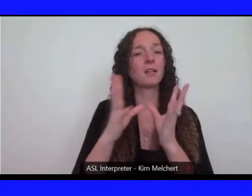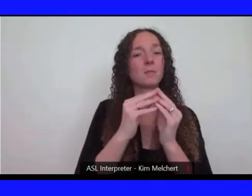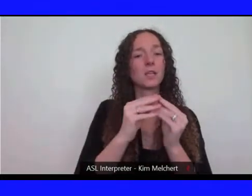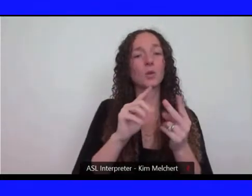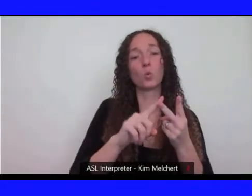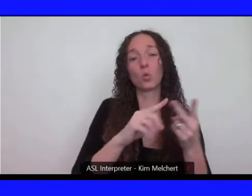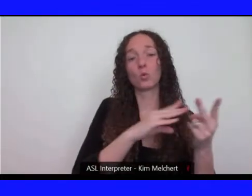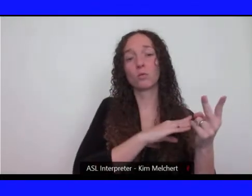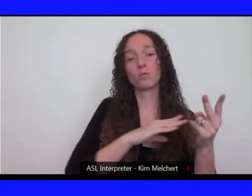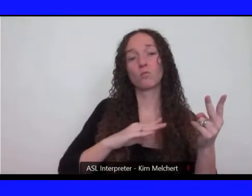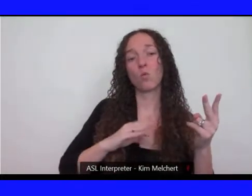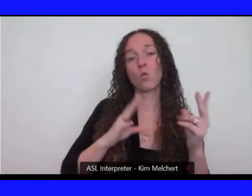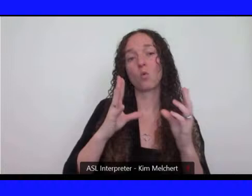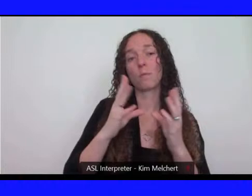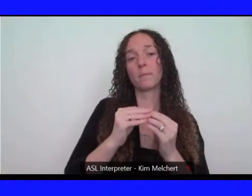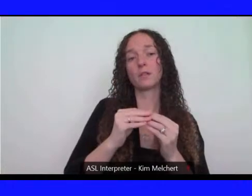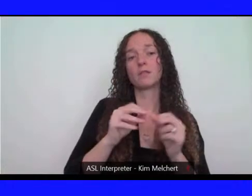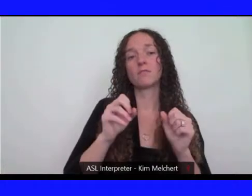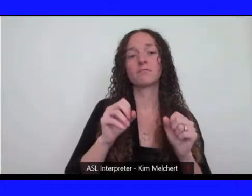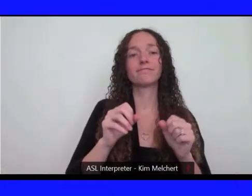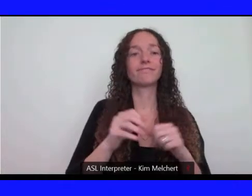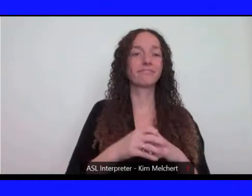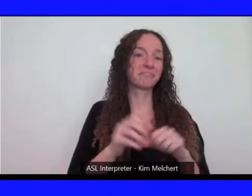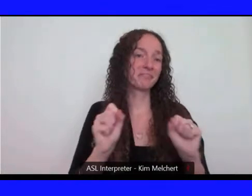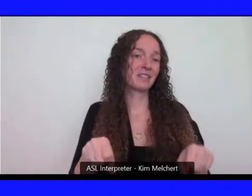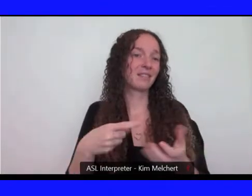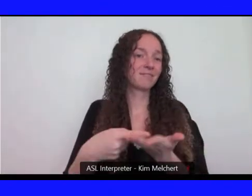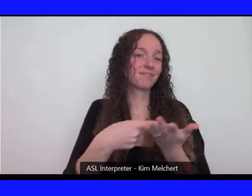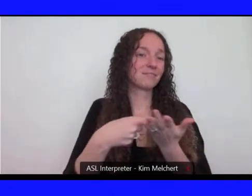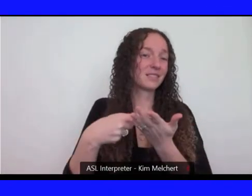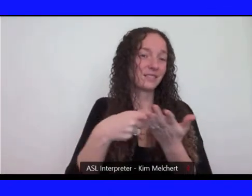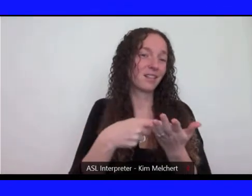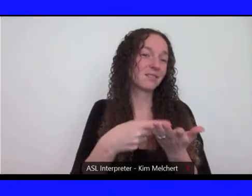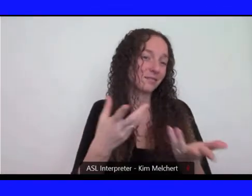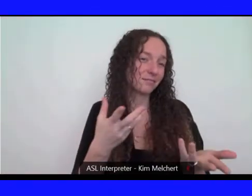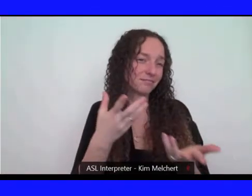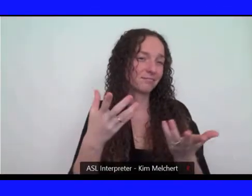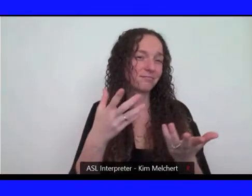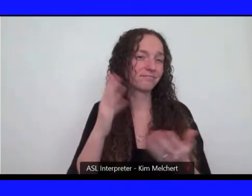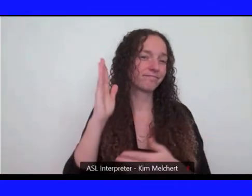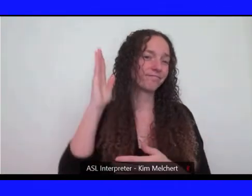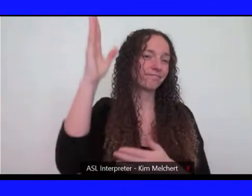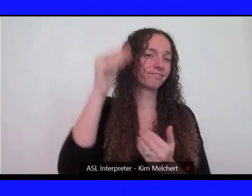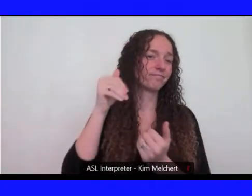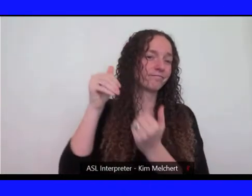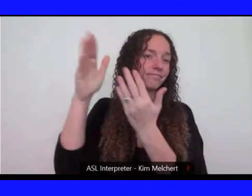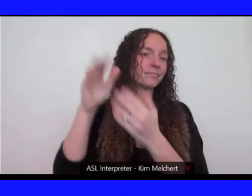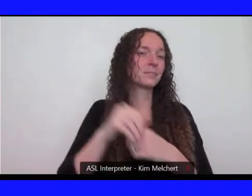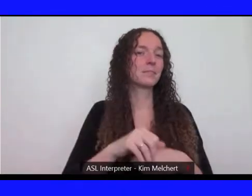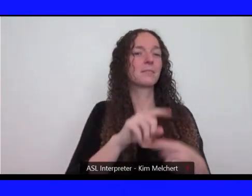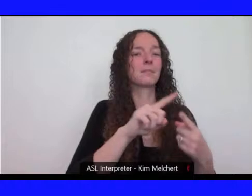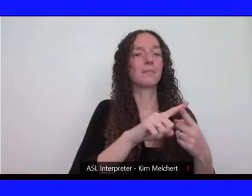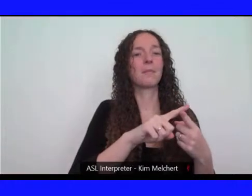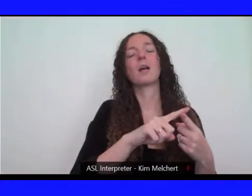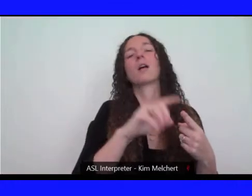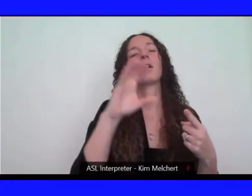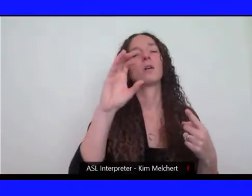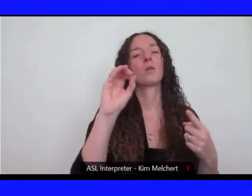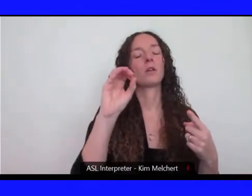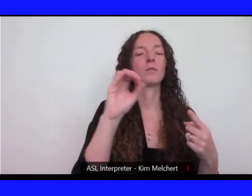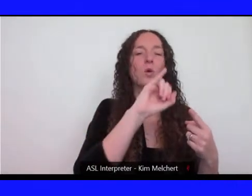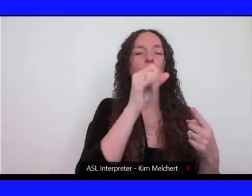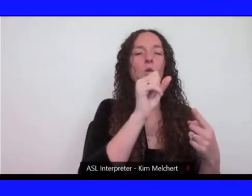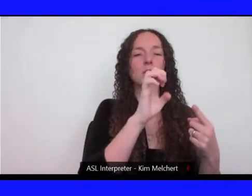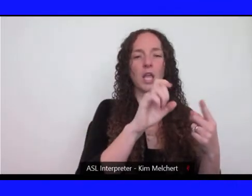February, and that I think board members coming out to the hospitals and the